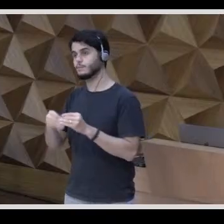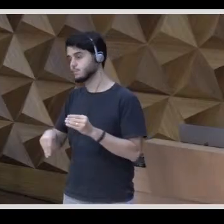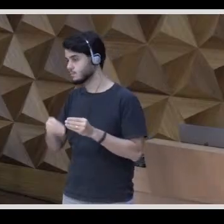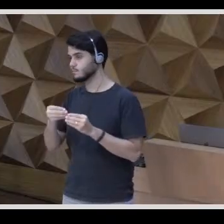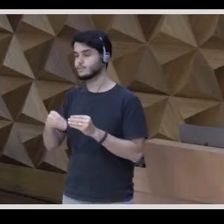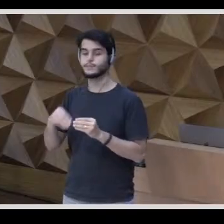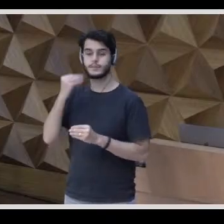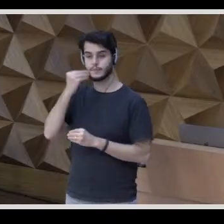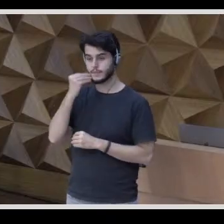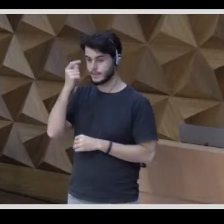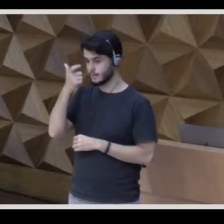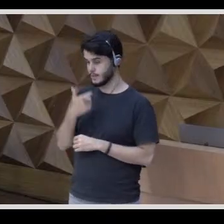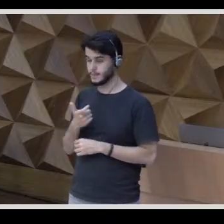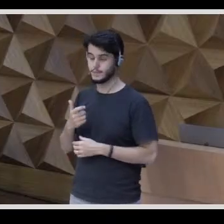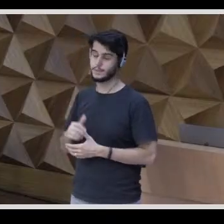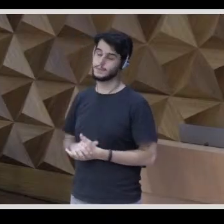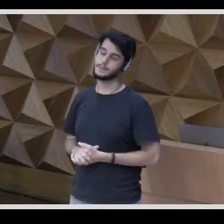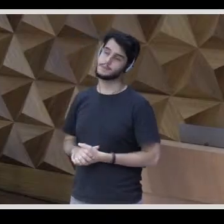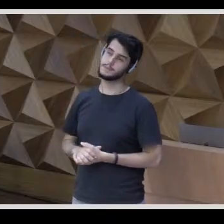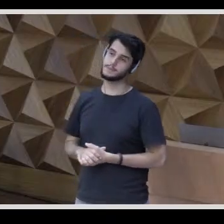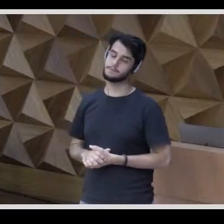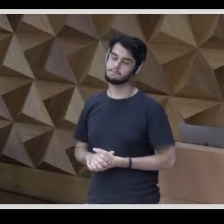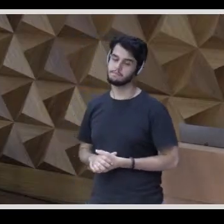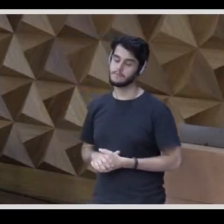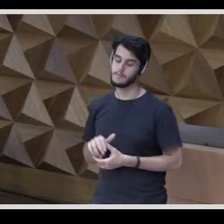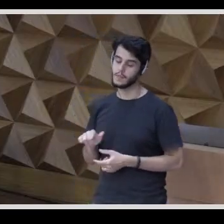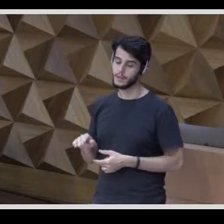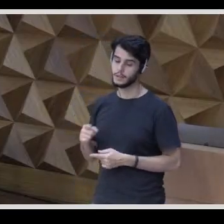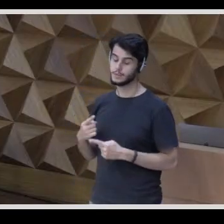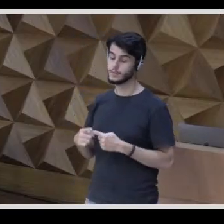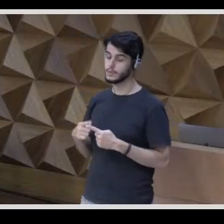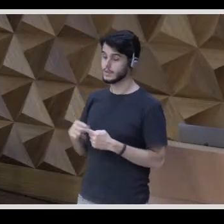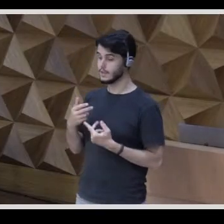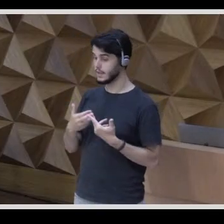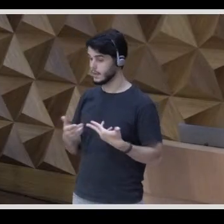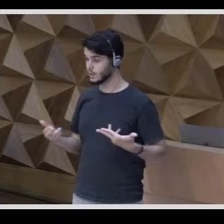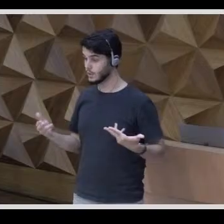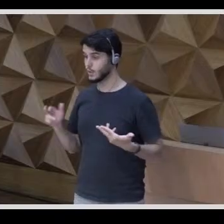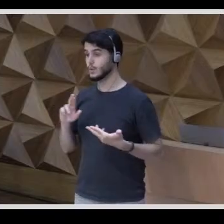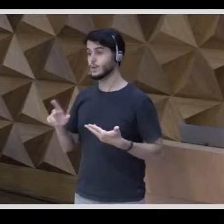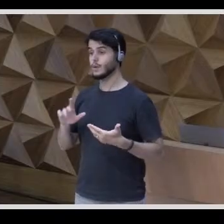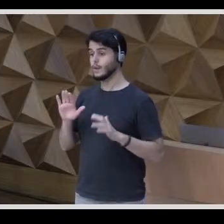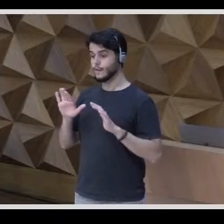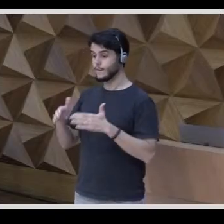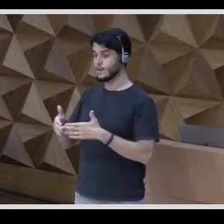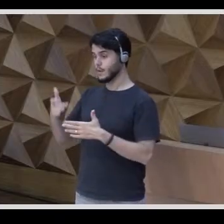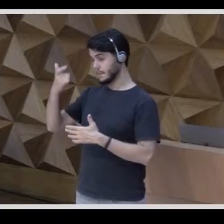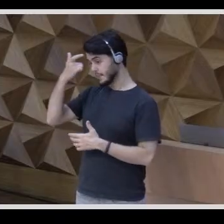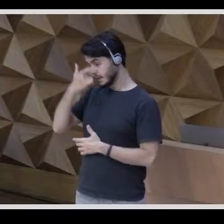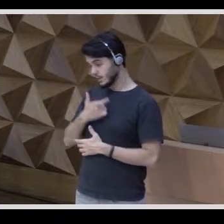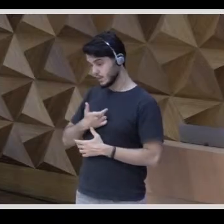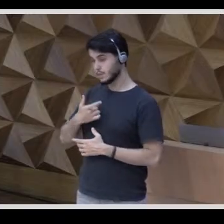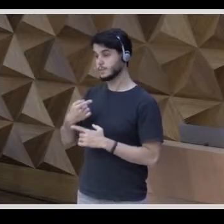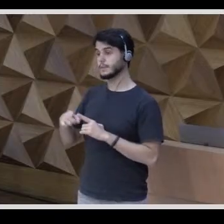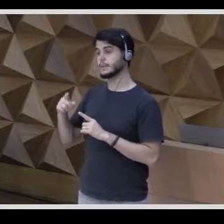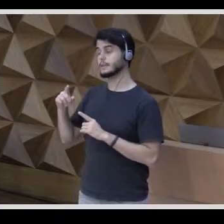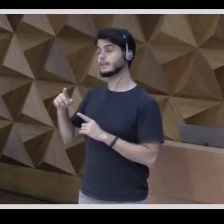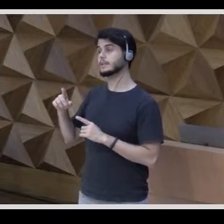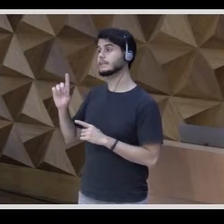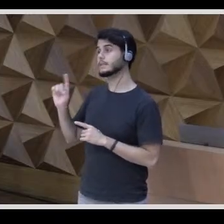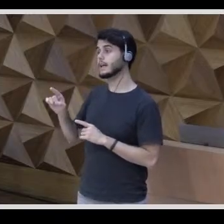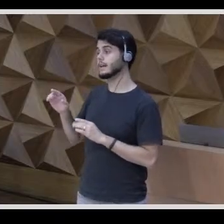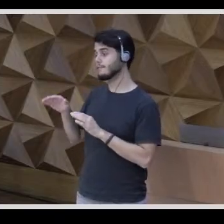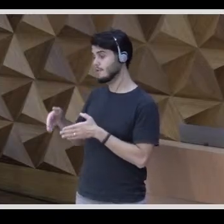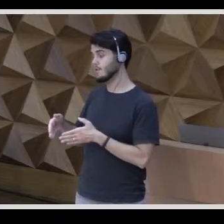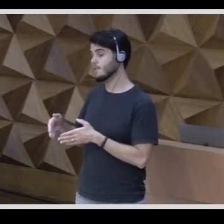or the usability or the value of my time if I have to log into the same system at least once an hour with dual authentication. Actually,